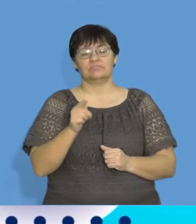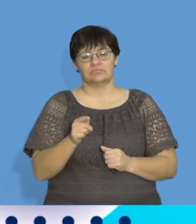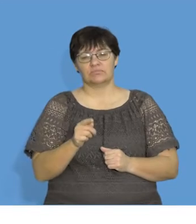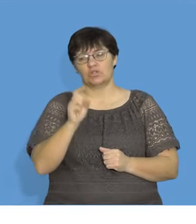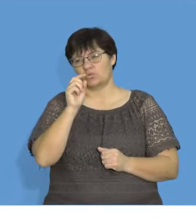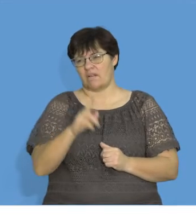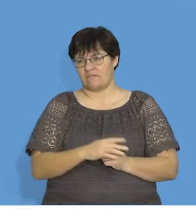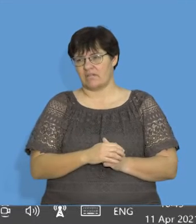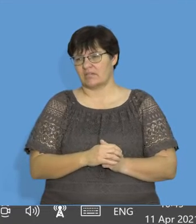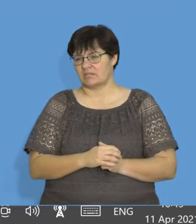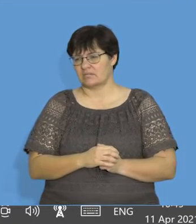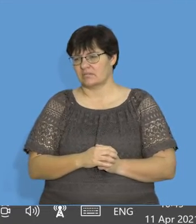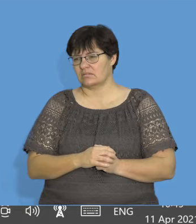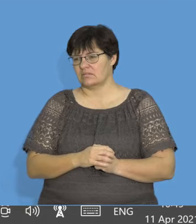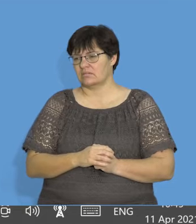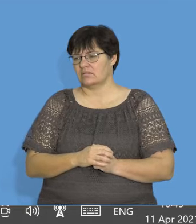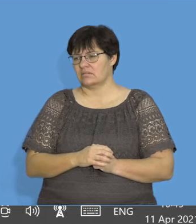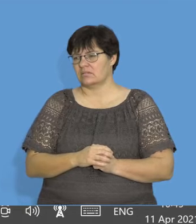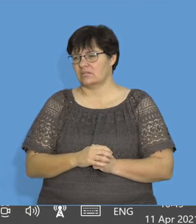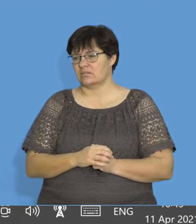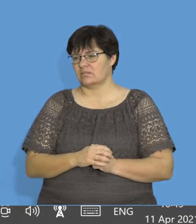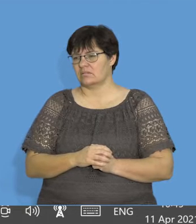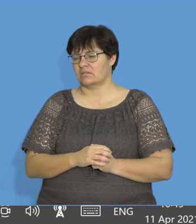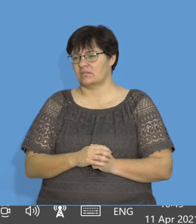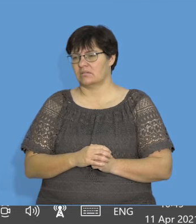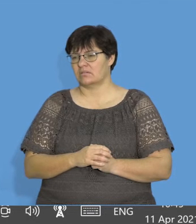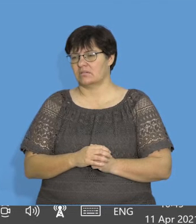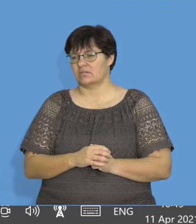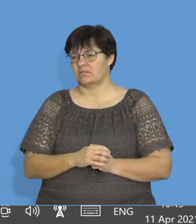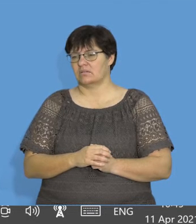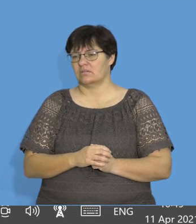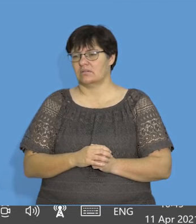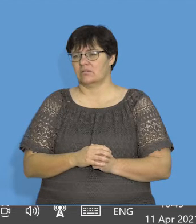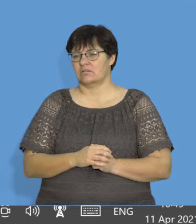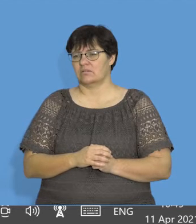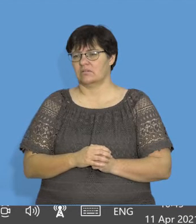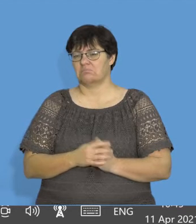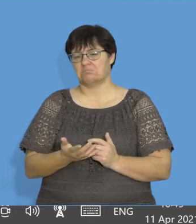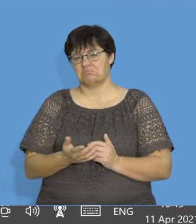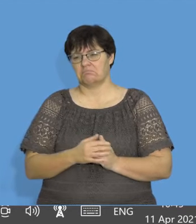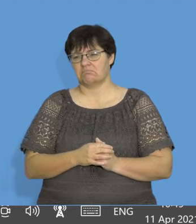Actually, let's just check how many times bigger it is. So I'm going to take the